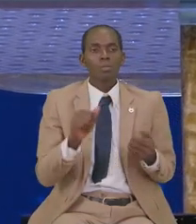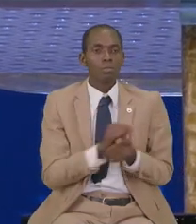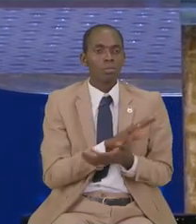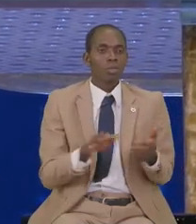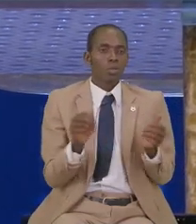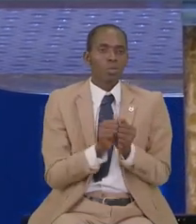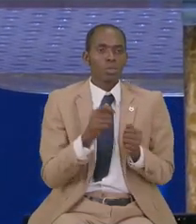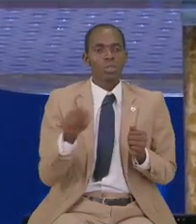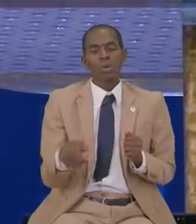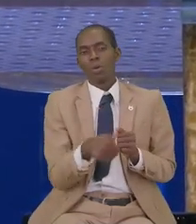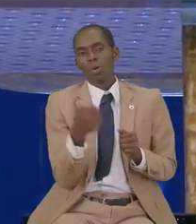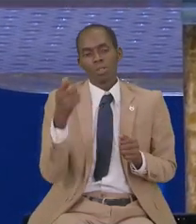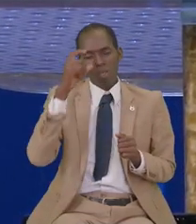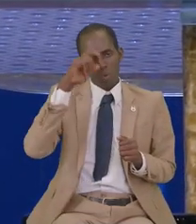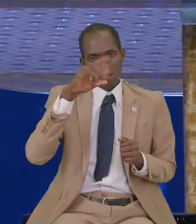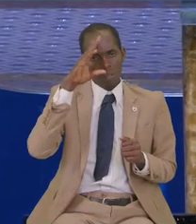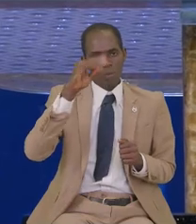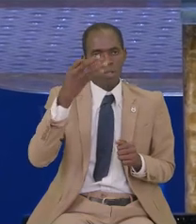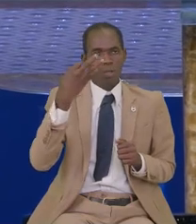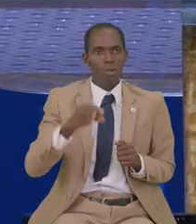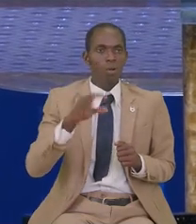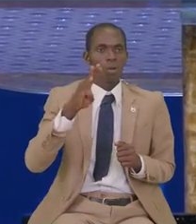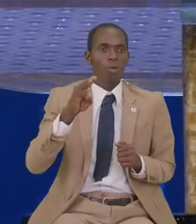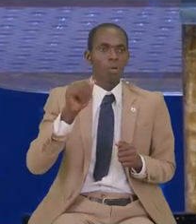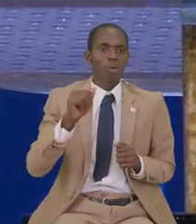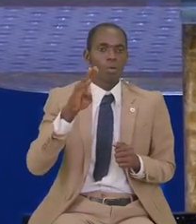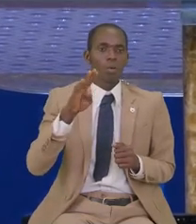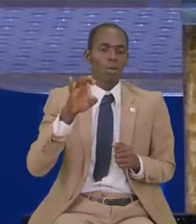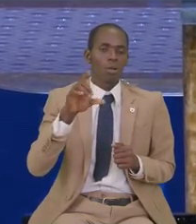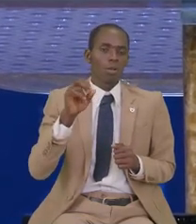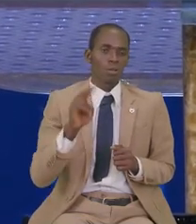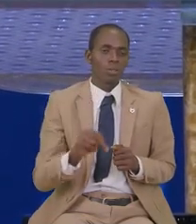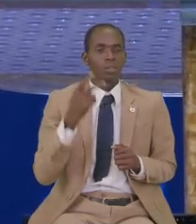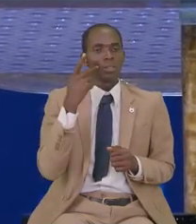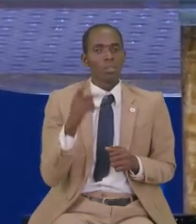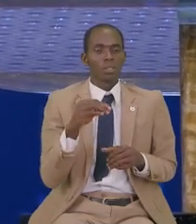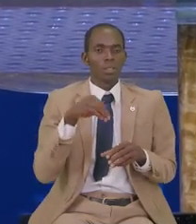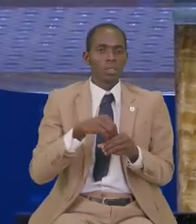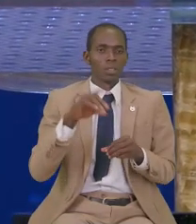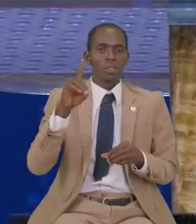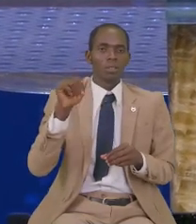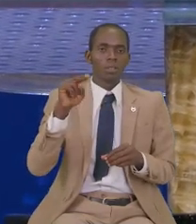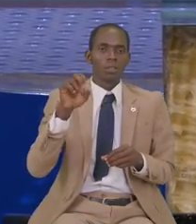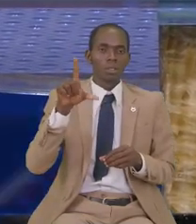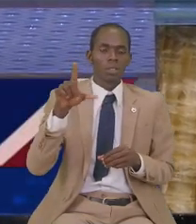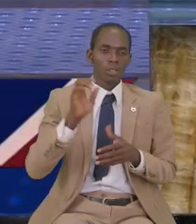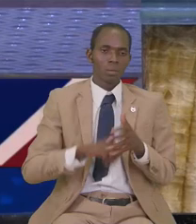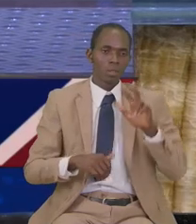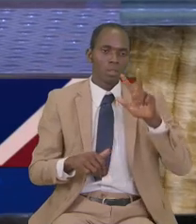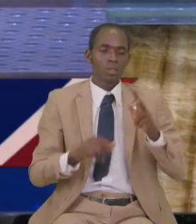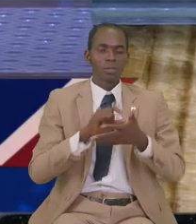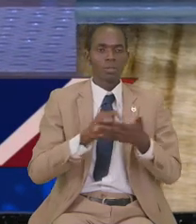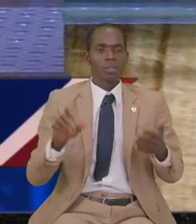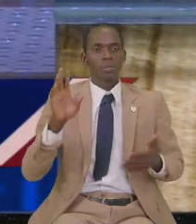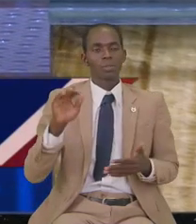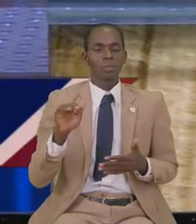rest of the wise men of Babylon. Let's look at chapter 3. We're looking at verse 15. Daniel chapter 3,